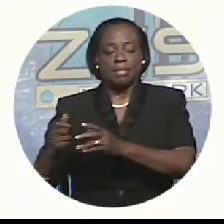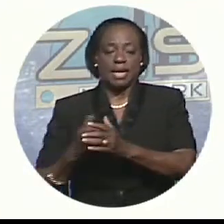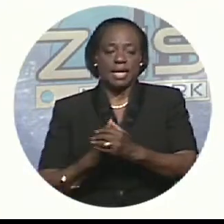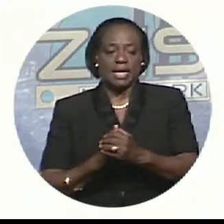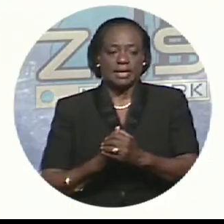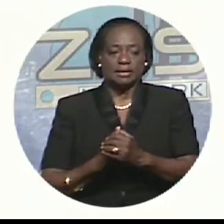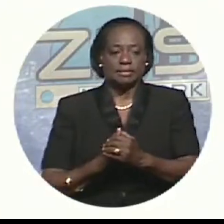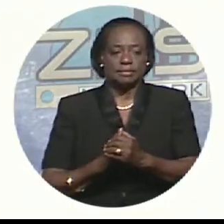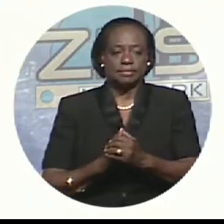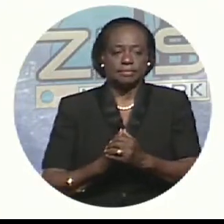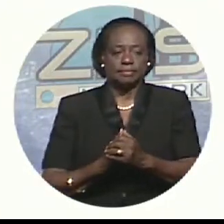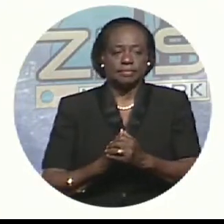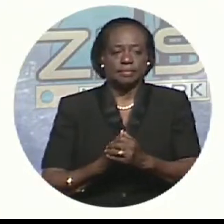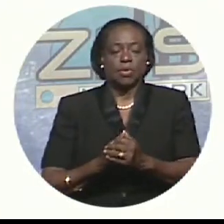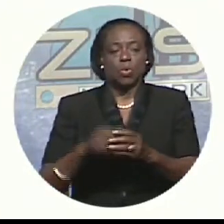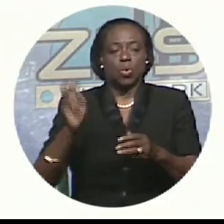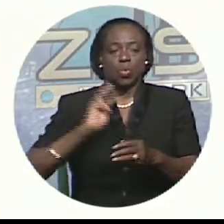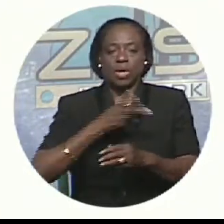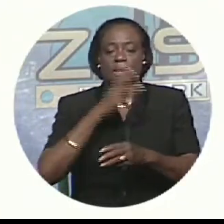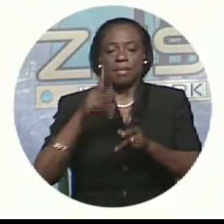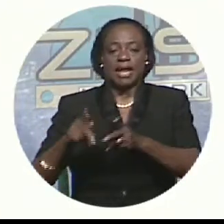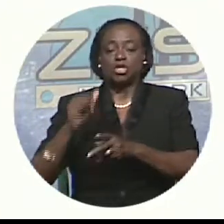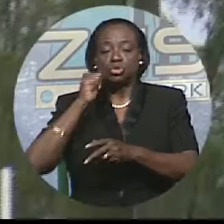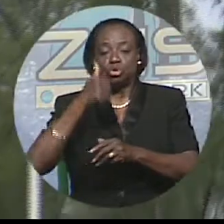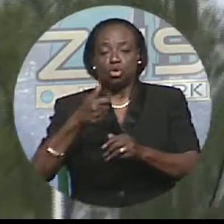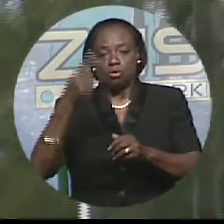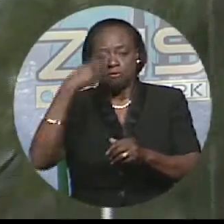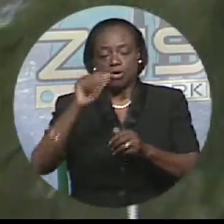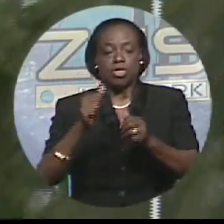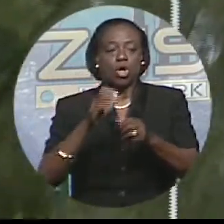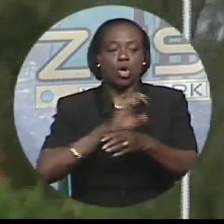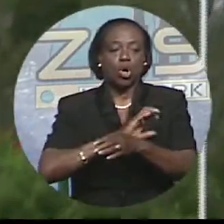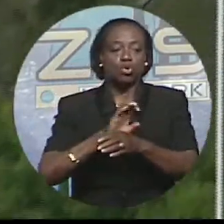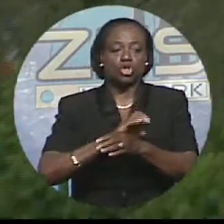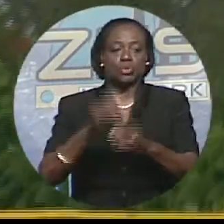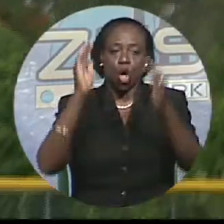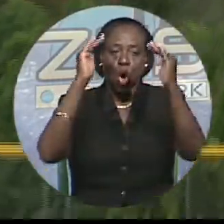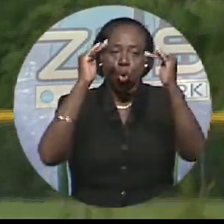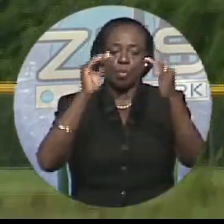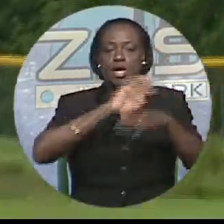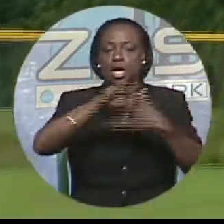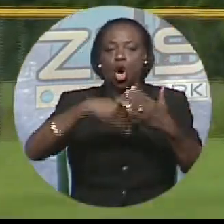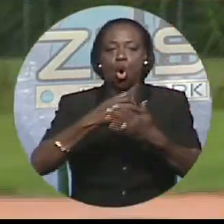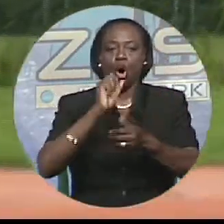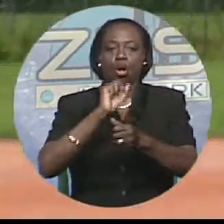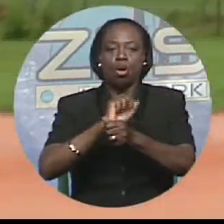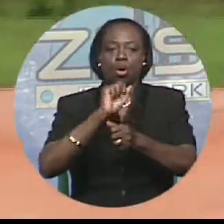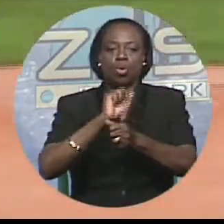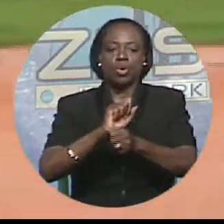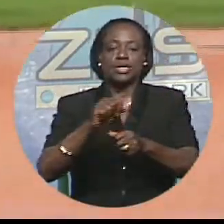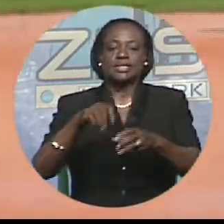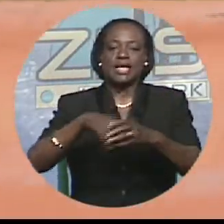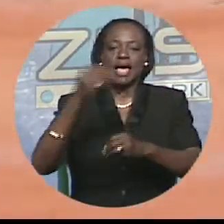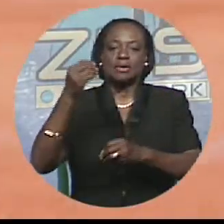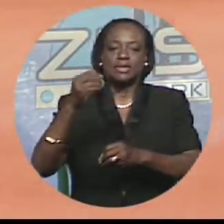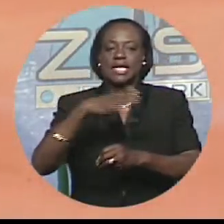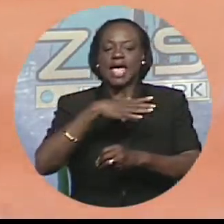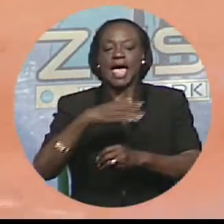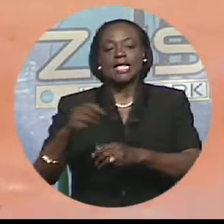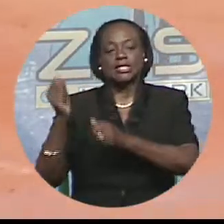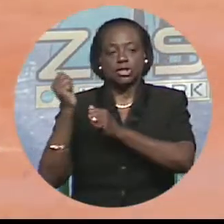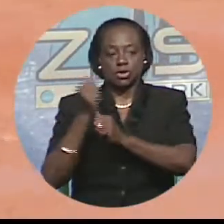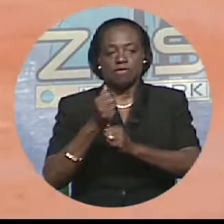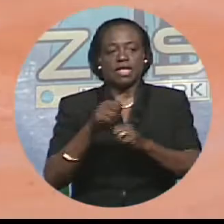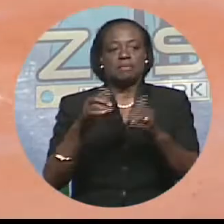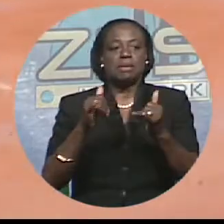they'll accept the plan that's put on the table, and we can probably play on weekends. Hope it all works out and the sound of play ball can be heard pretty soon.